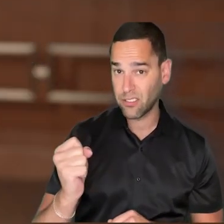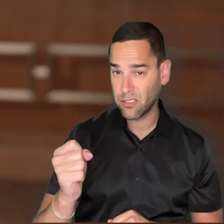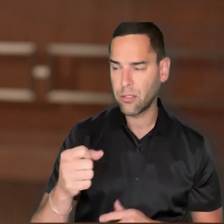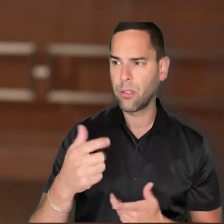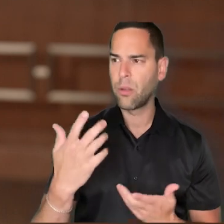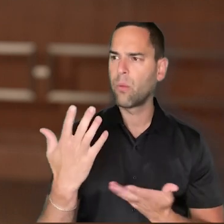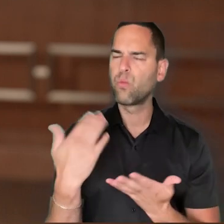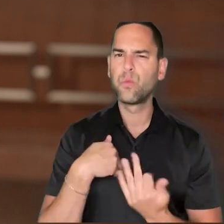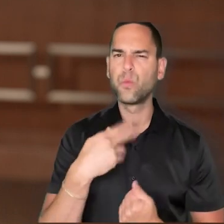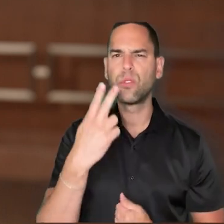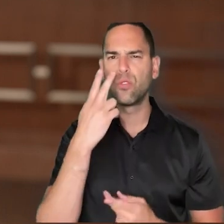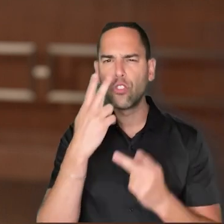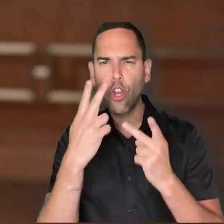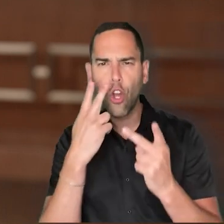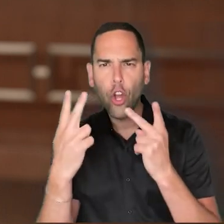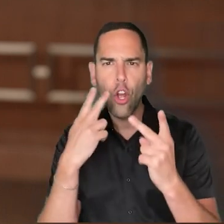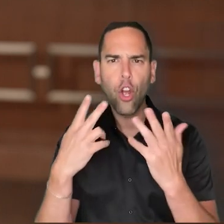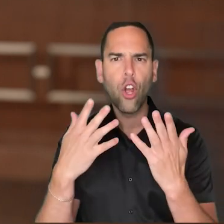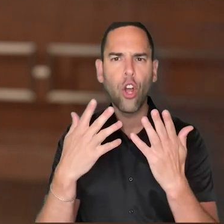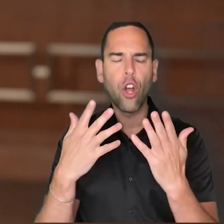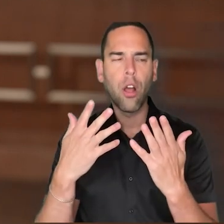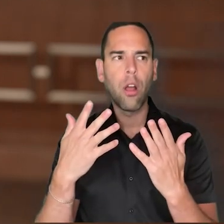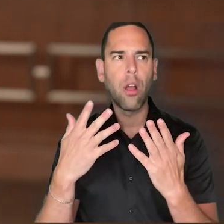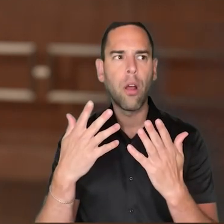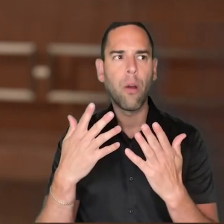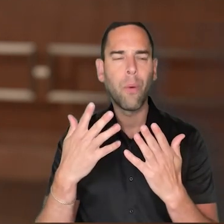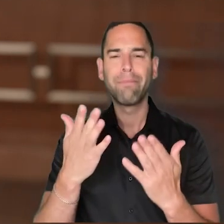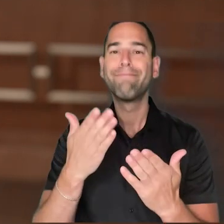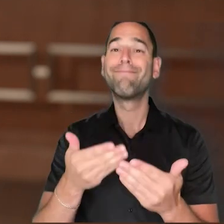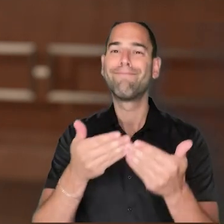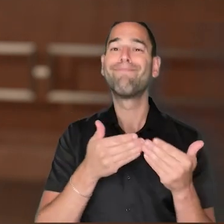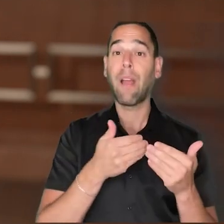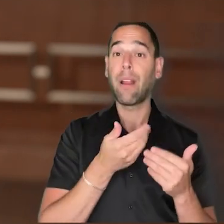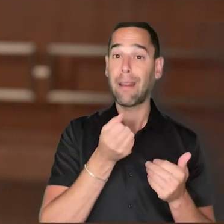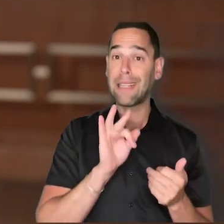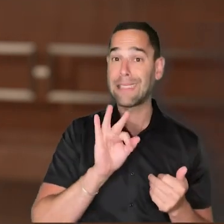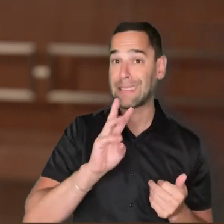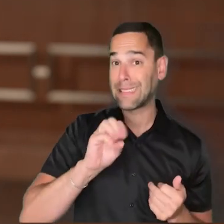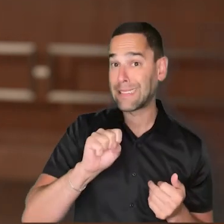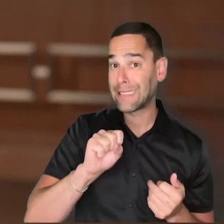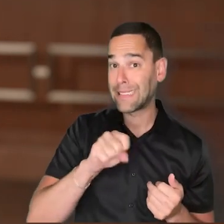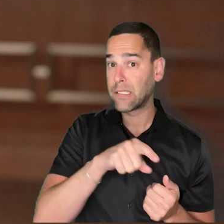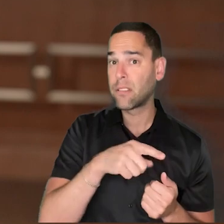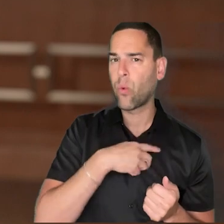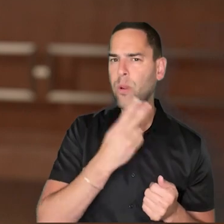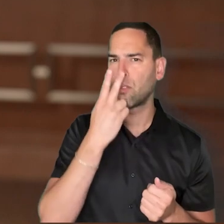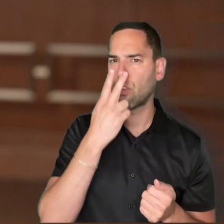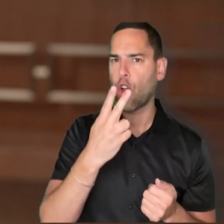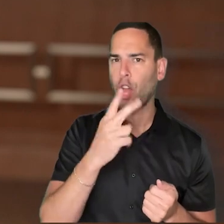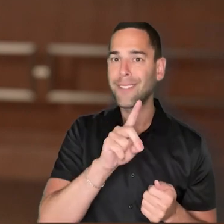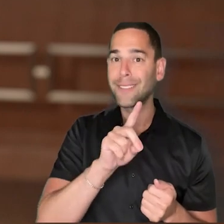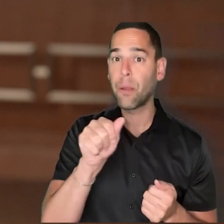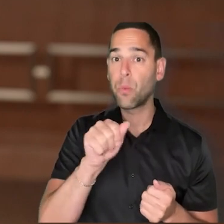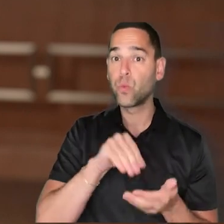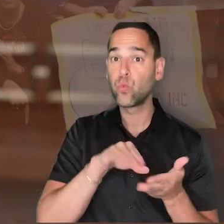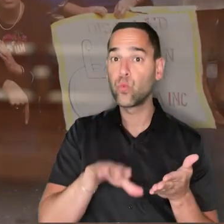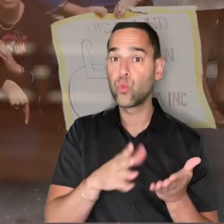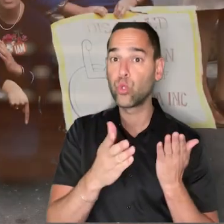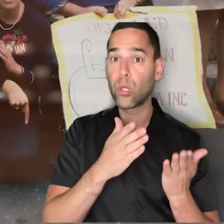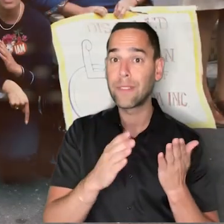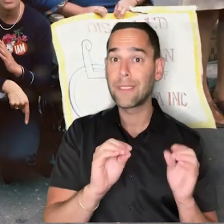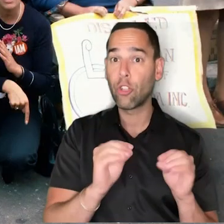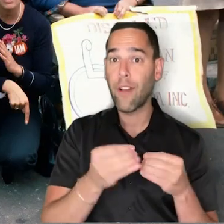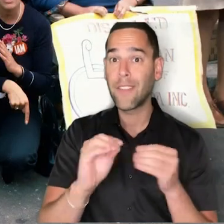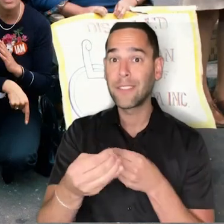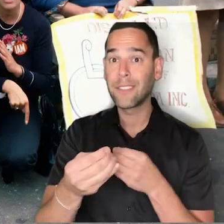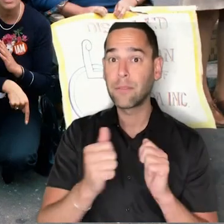70s, what we really started seeing in the 60s was the emergence of disabled student